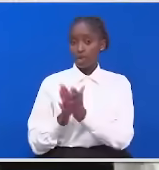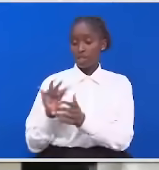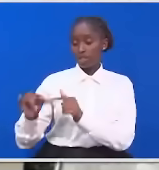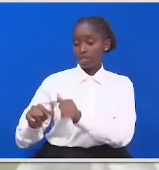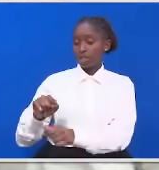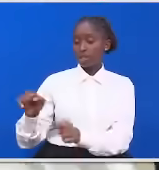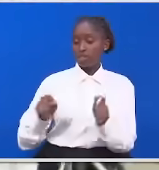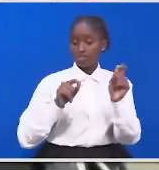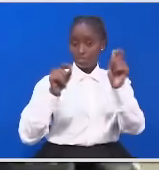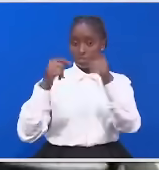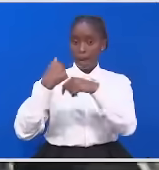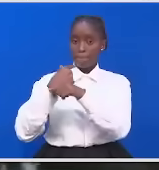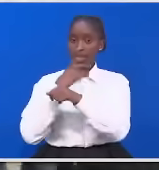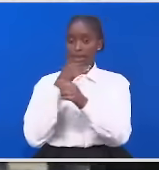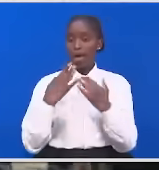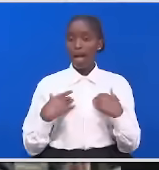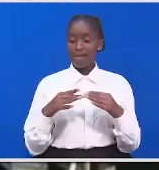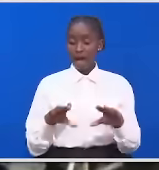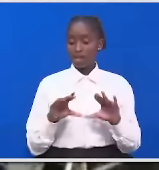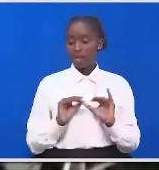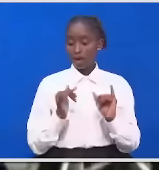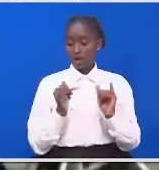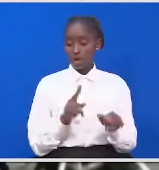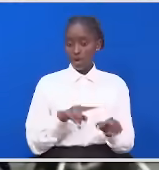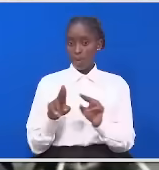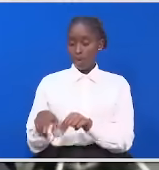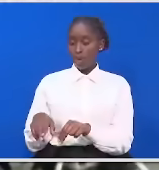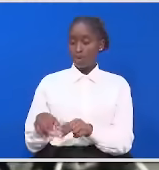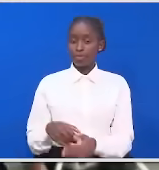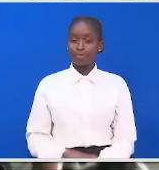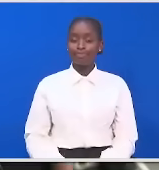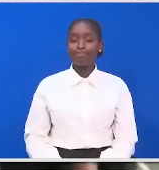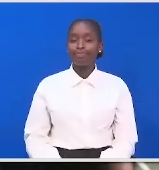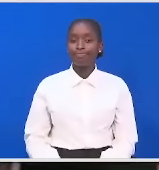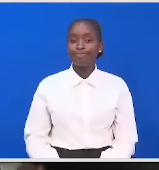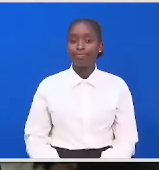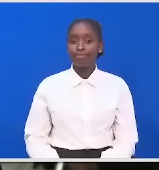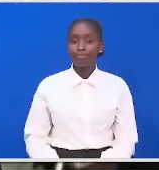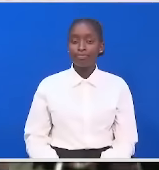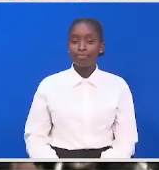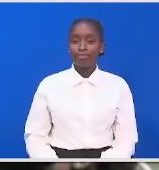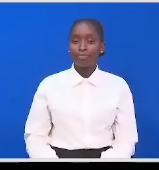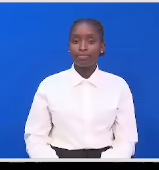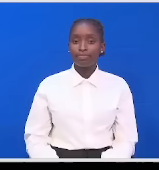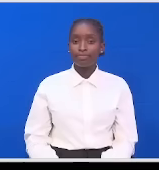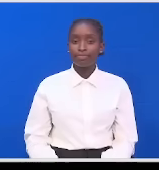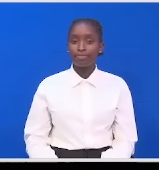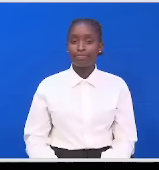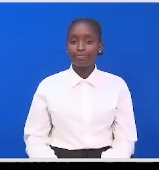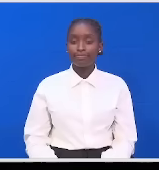leaving him to embrace the new normal. Lenox Sengre, TV47, Nairobi.